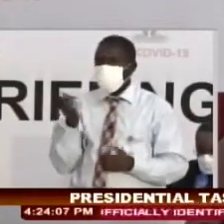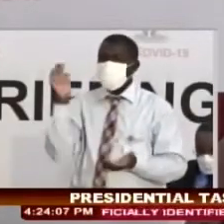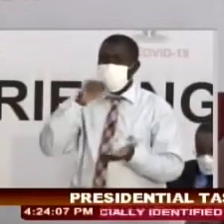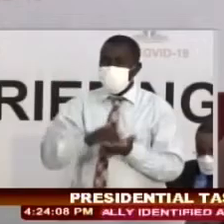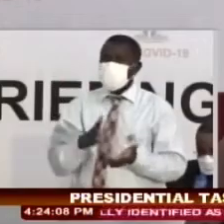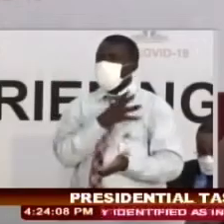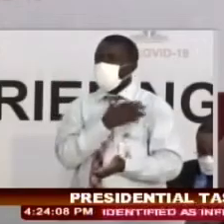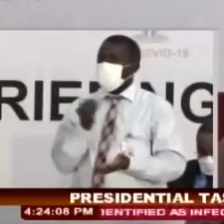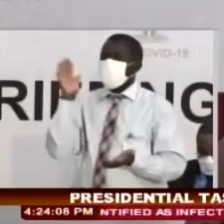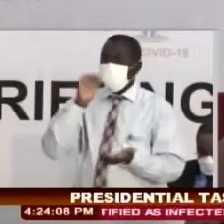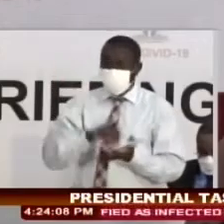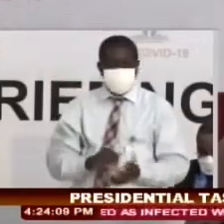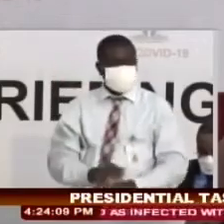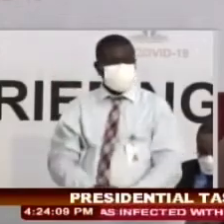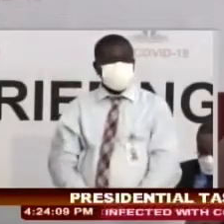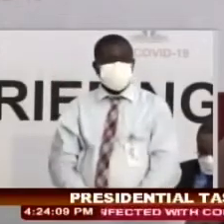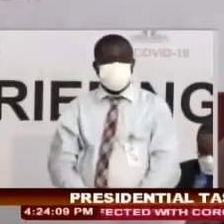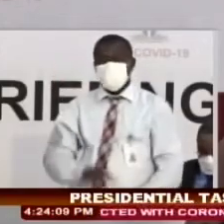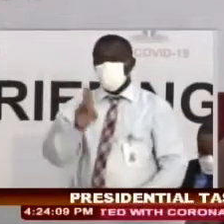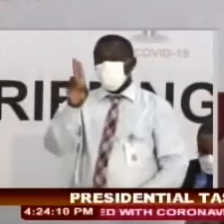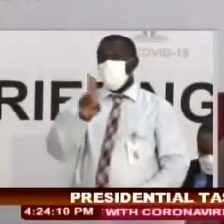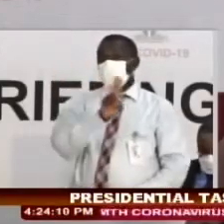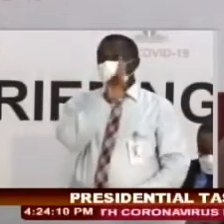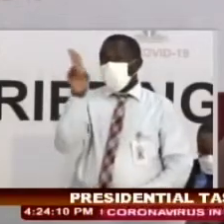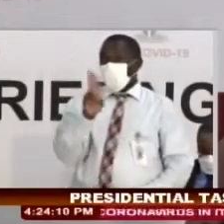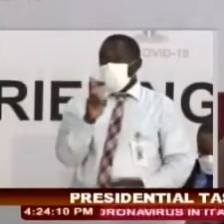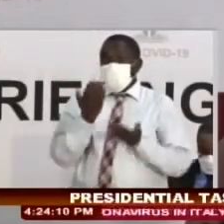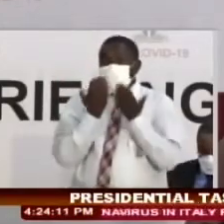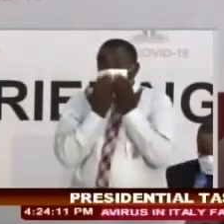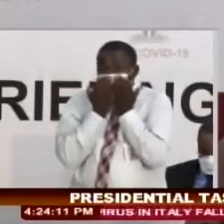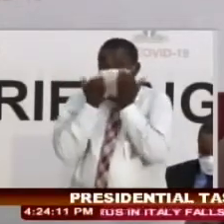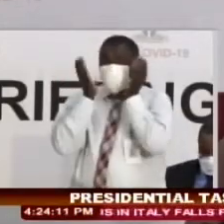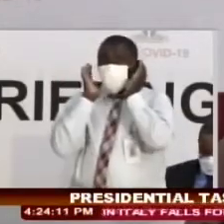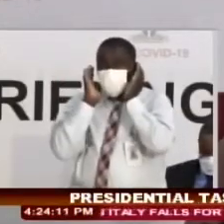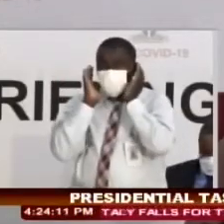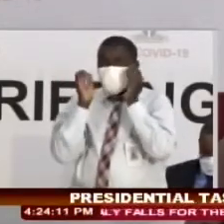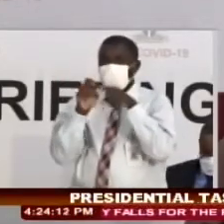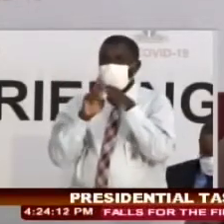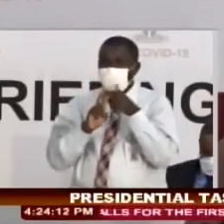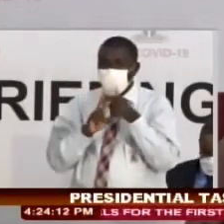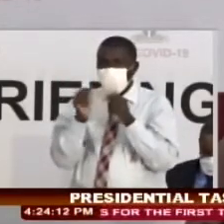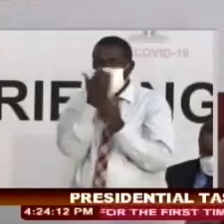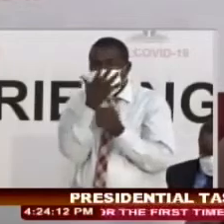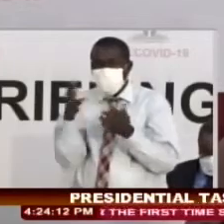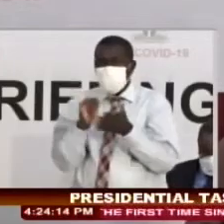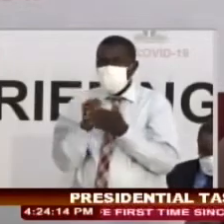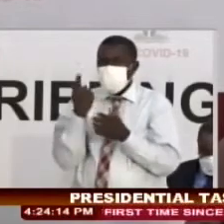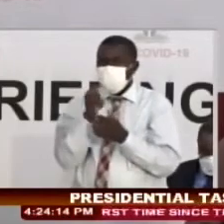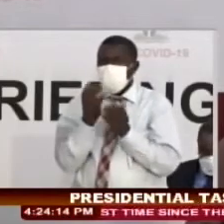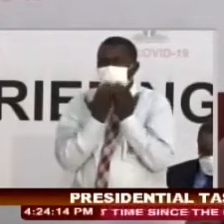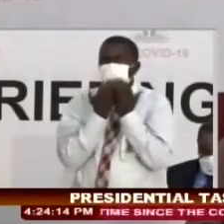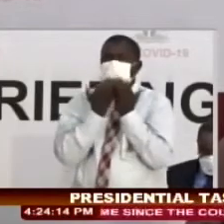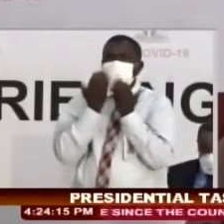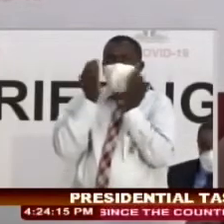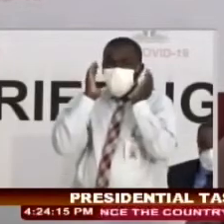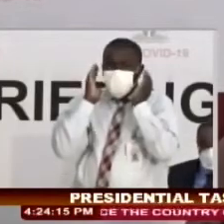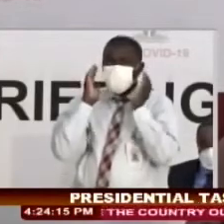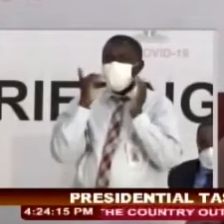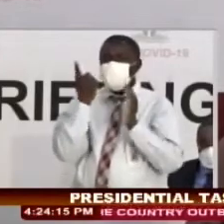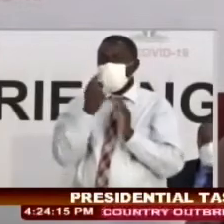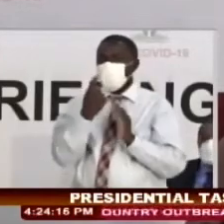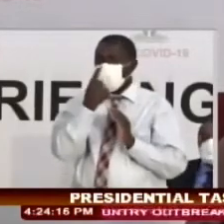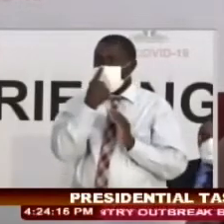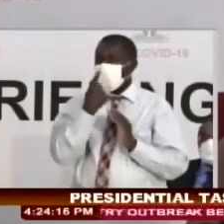The use of face masks or face barrier that covers your mouth and nose has